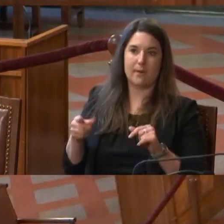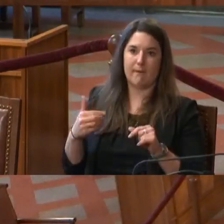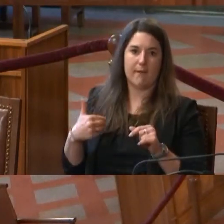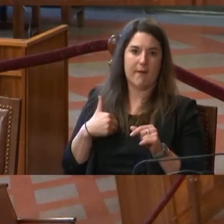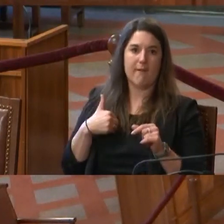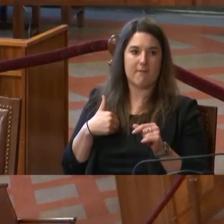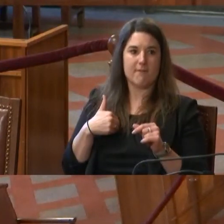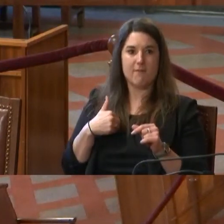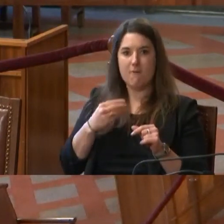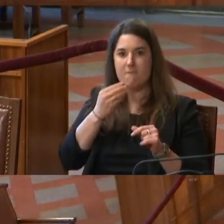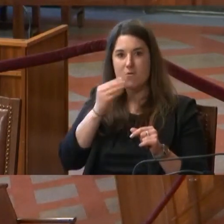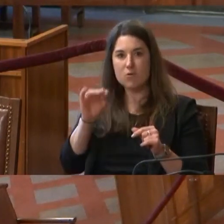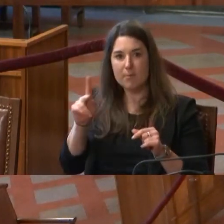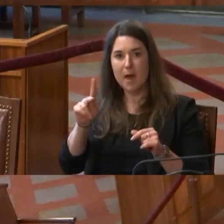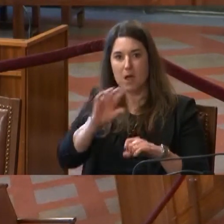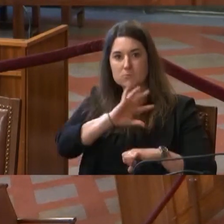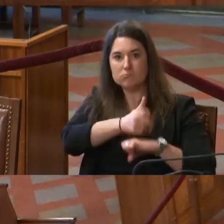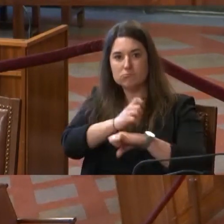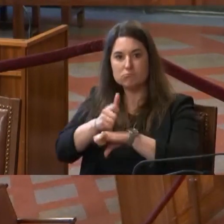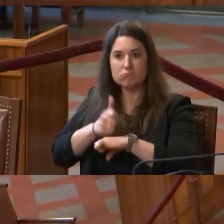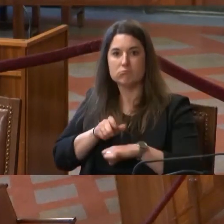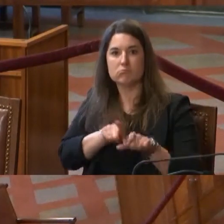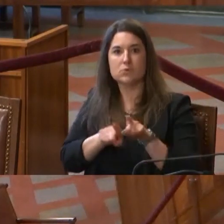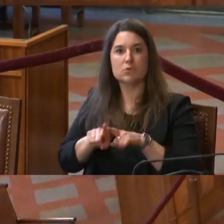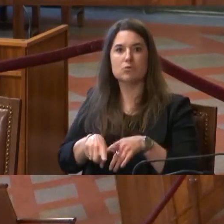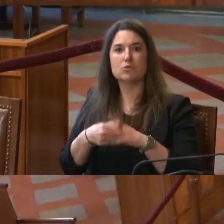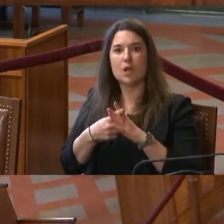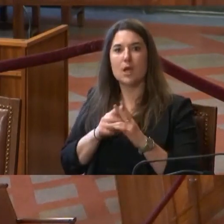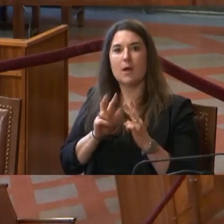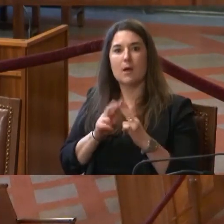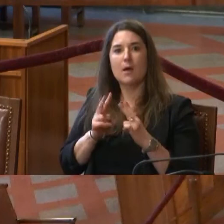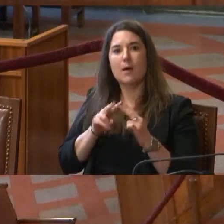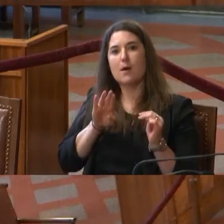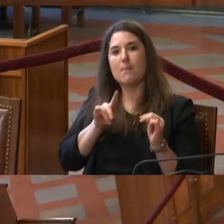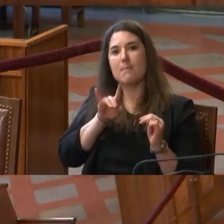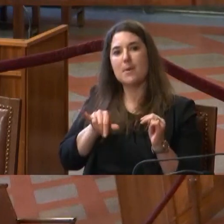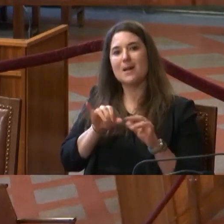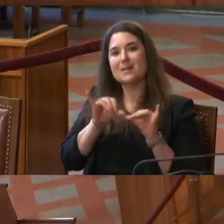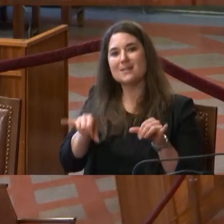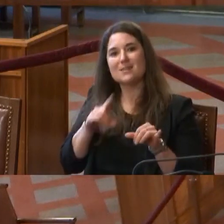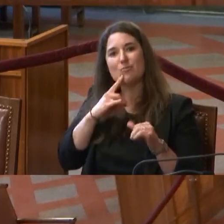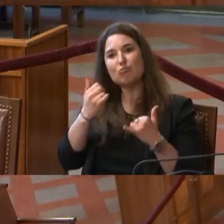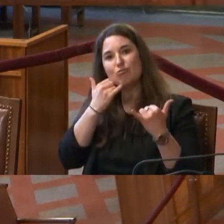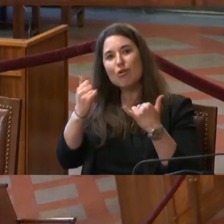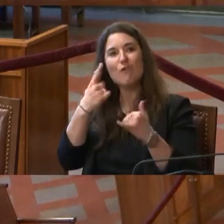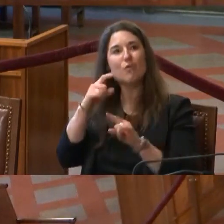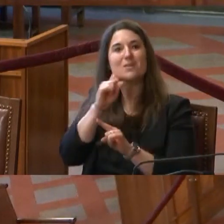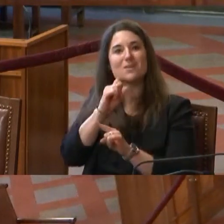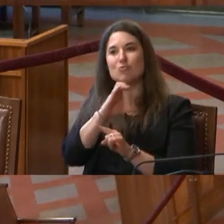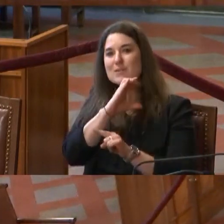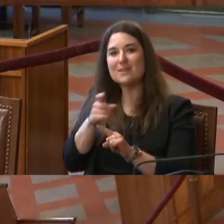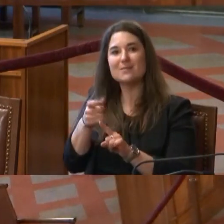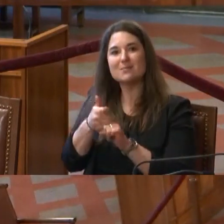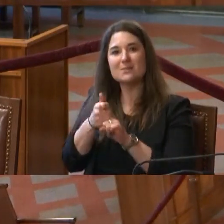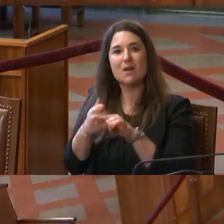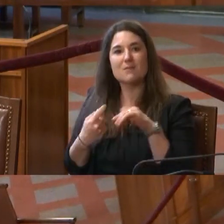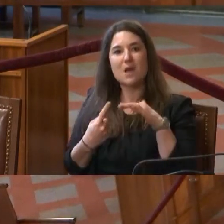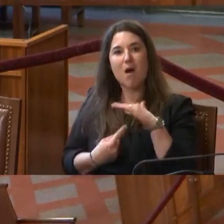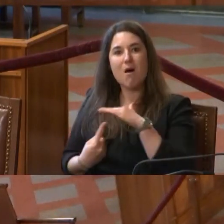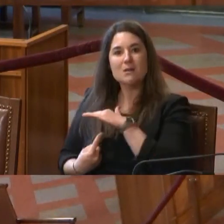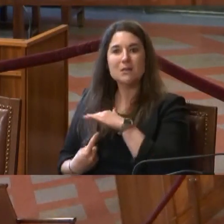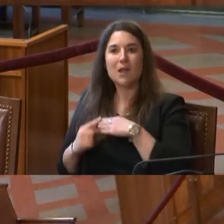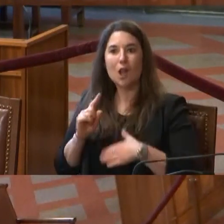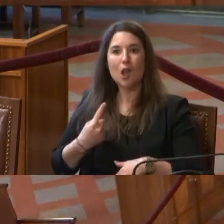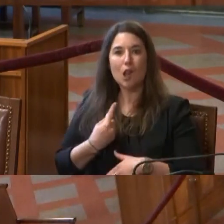has not only a food bank, but also is starting a buddy system for phone calls to seniors who may be isolated and